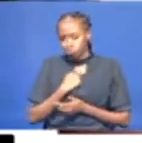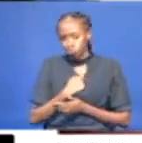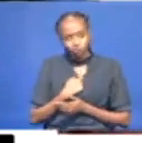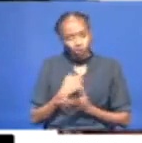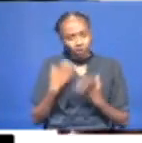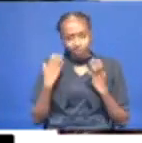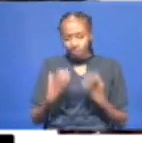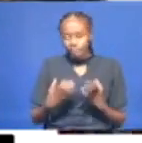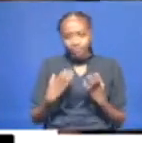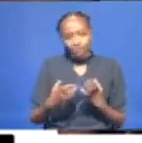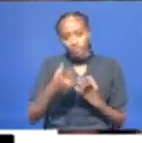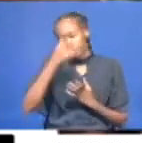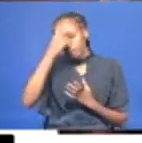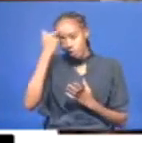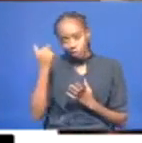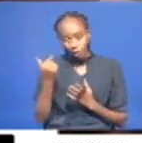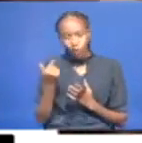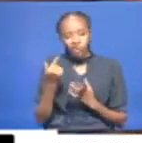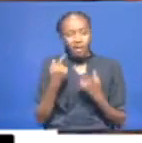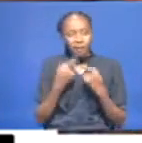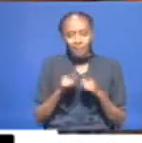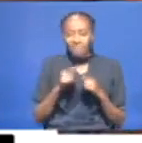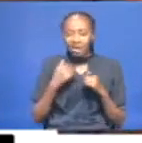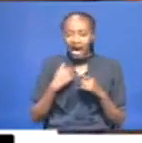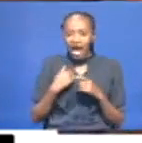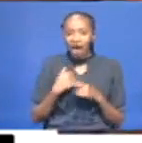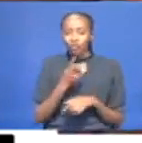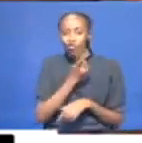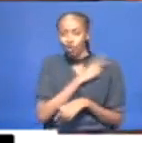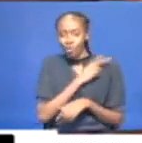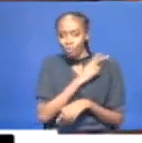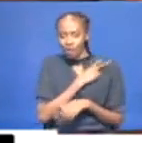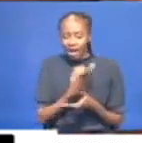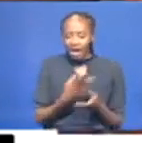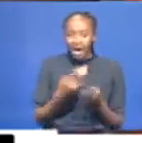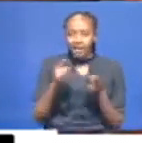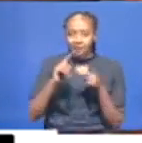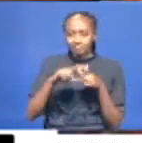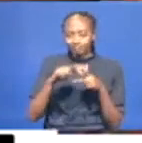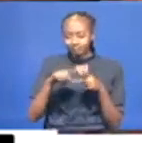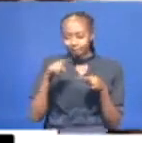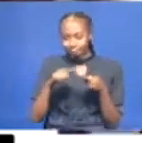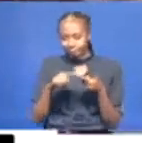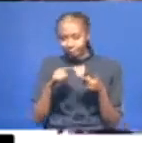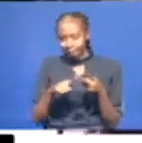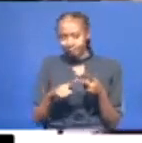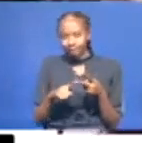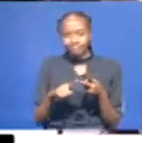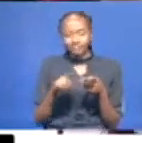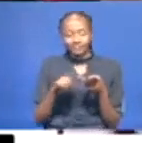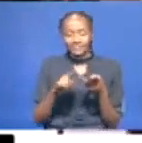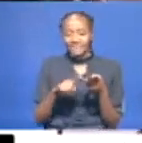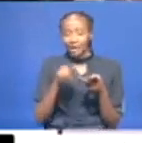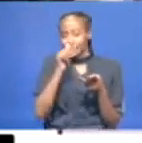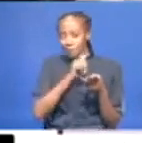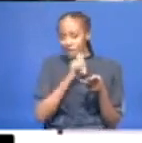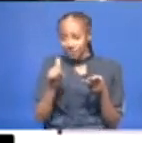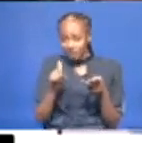Obaya, Corporal Evans Kamande, Private Robert